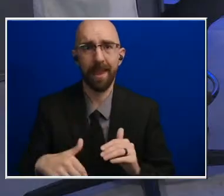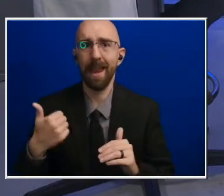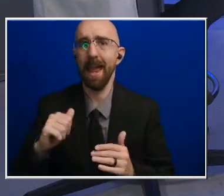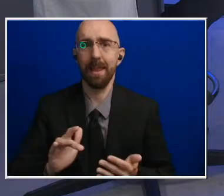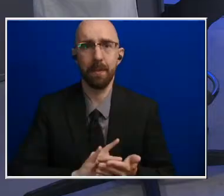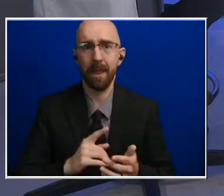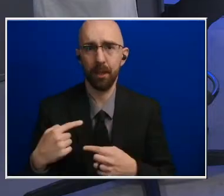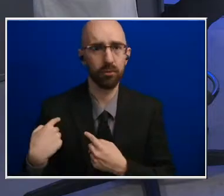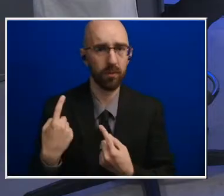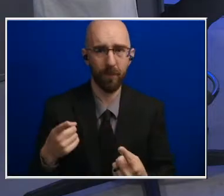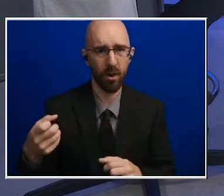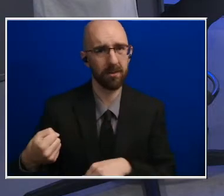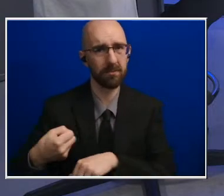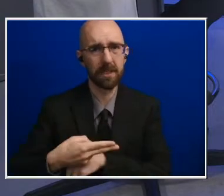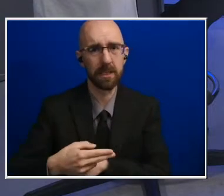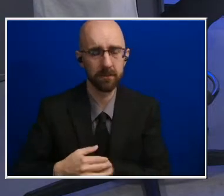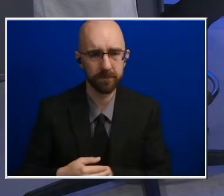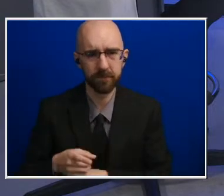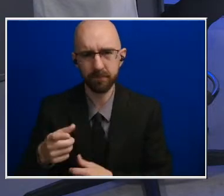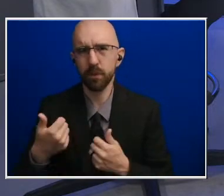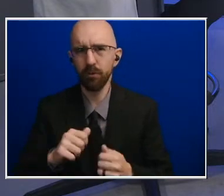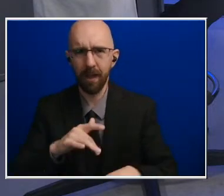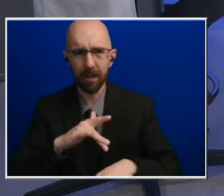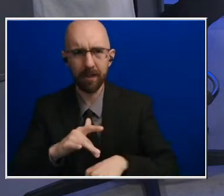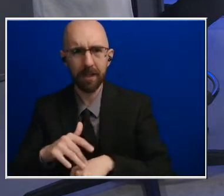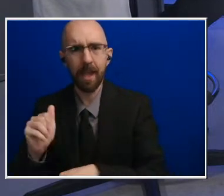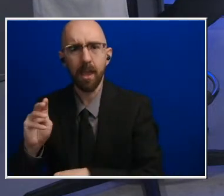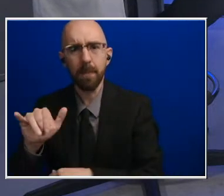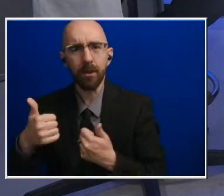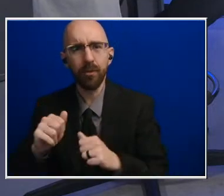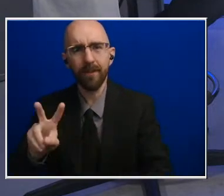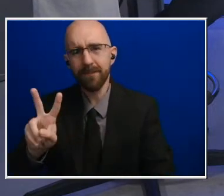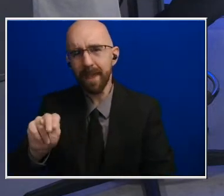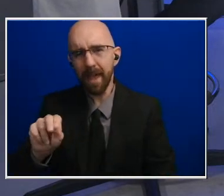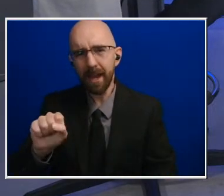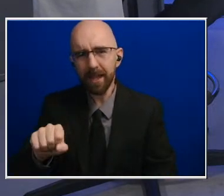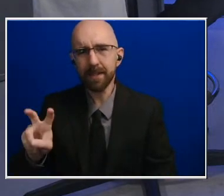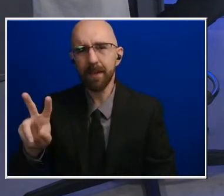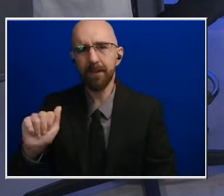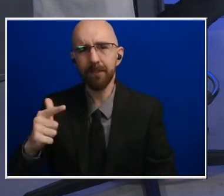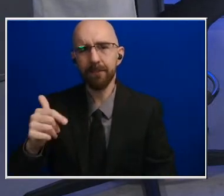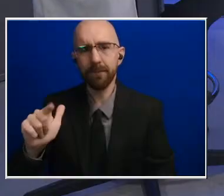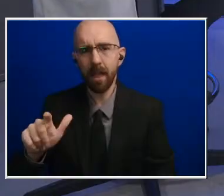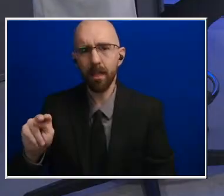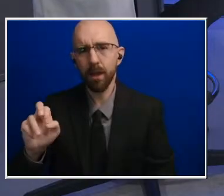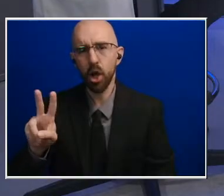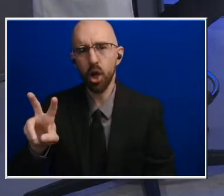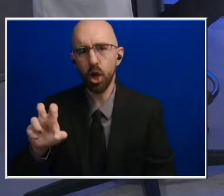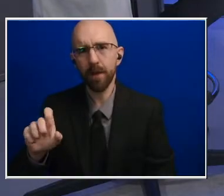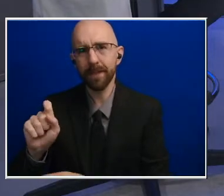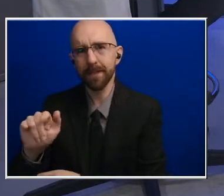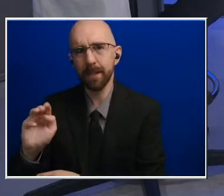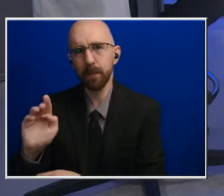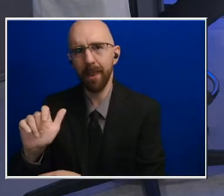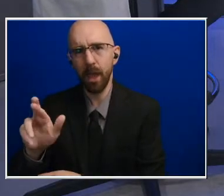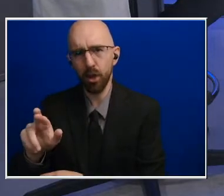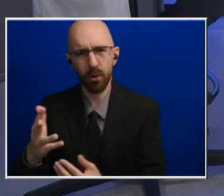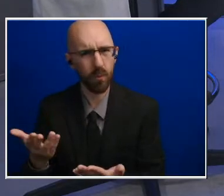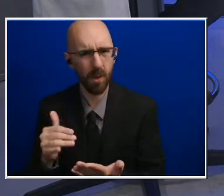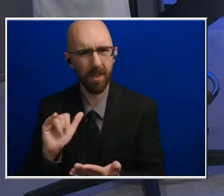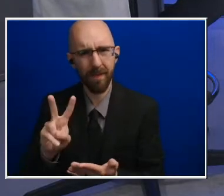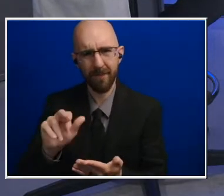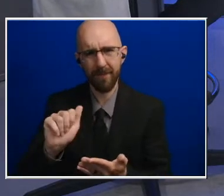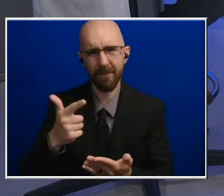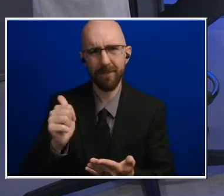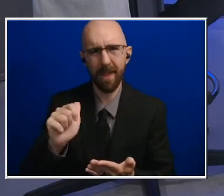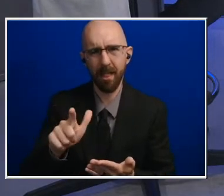several things, and Dr. Chang, Amy tried VNS, a vagal nerve stimulator. Explain what the vagal nerve is and why it might be